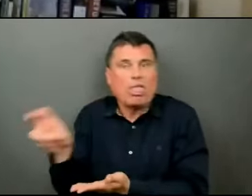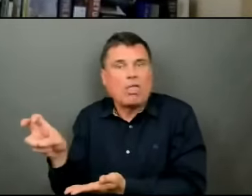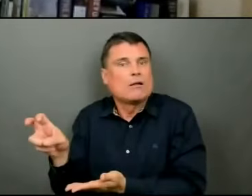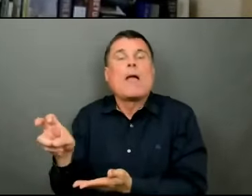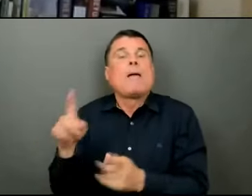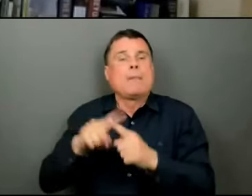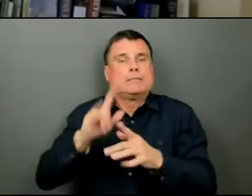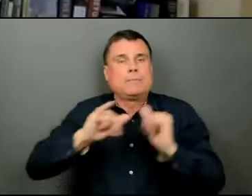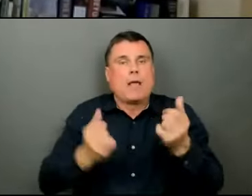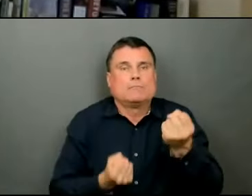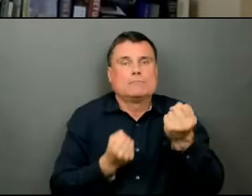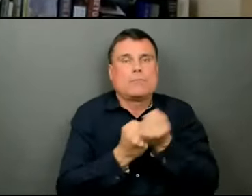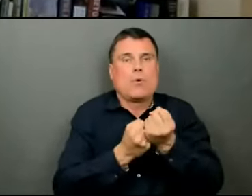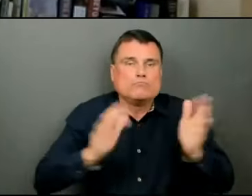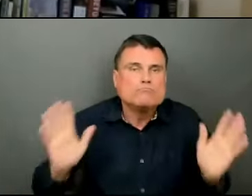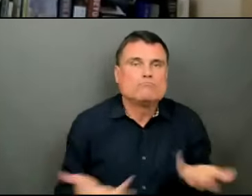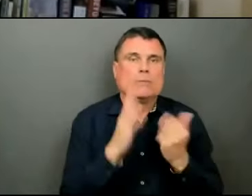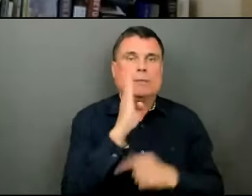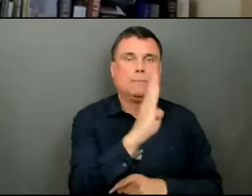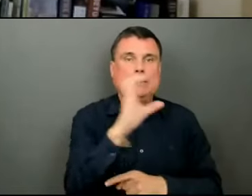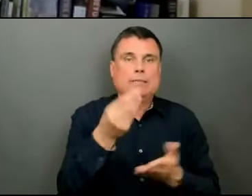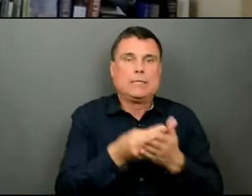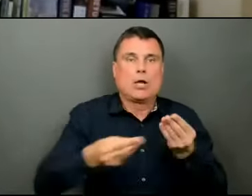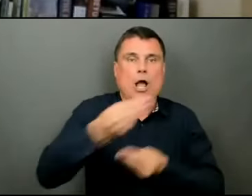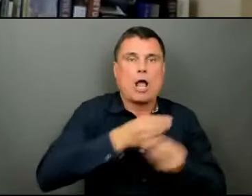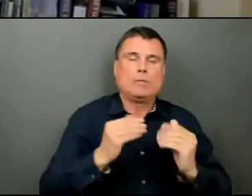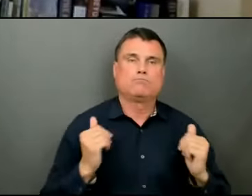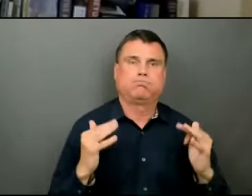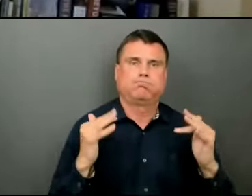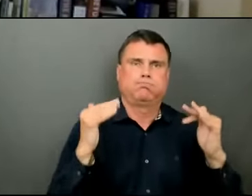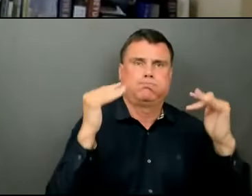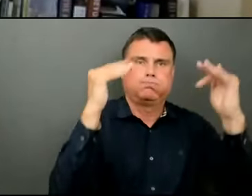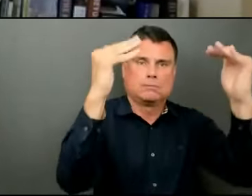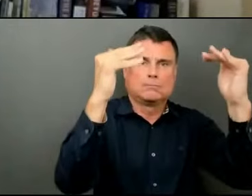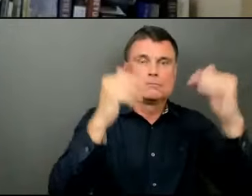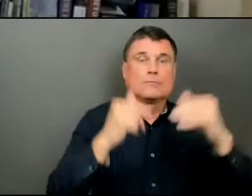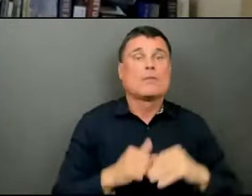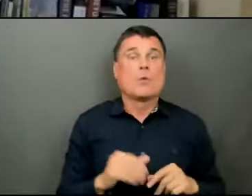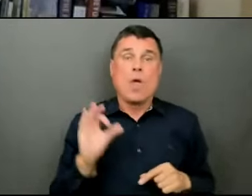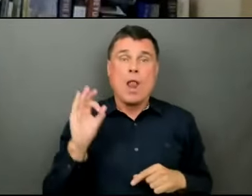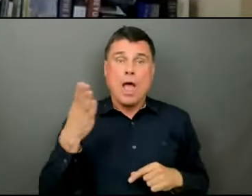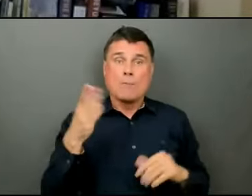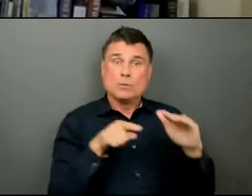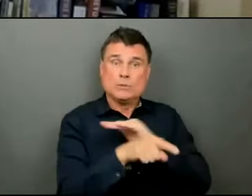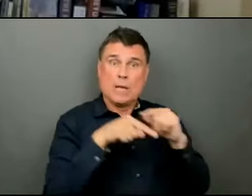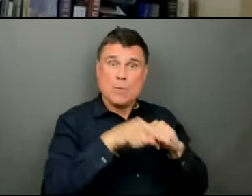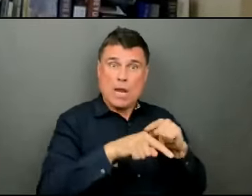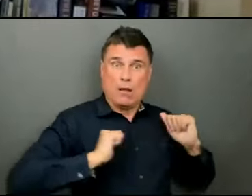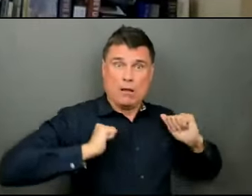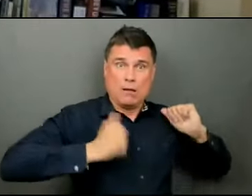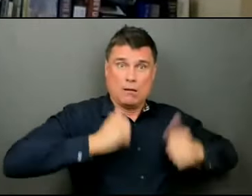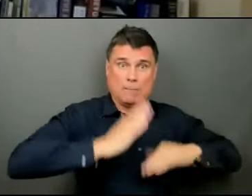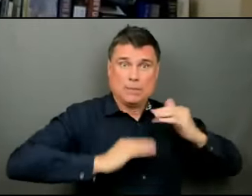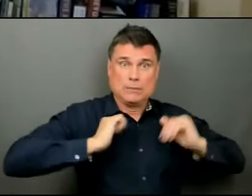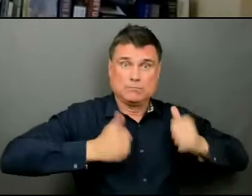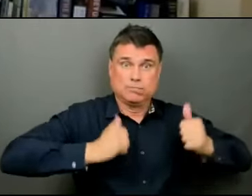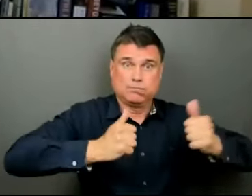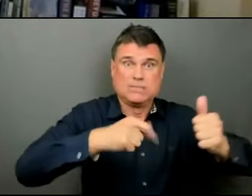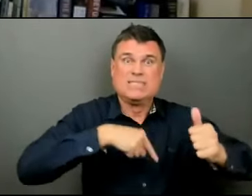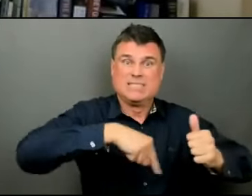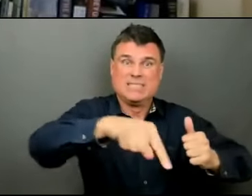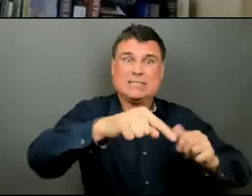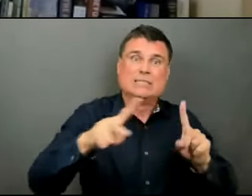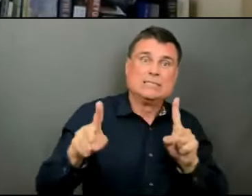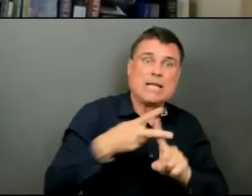a Vancouver project. The Broadway corridor is the second largest employment center in British Columbia, providing more than 85,000